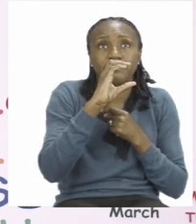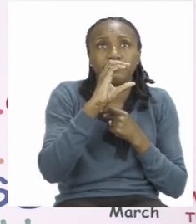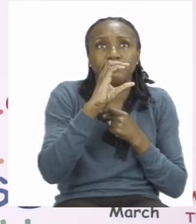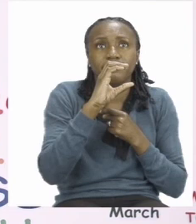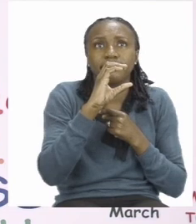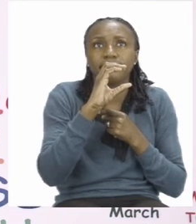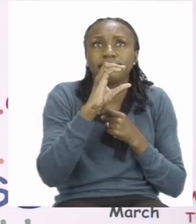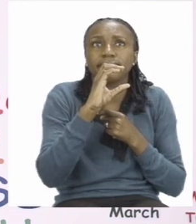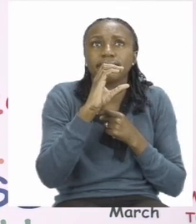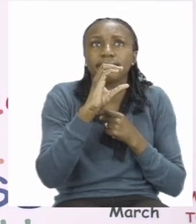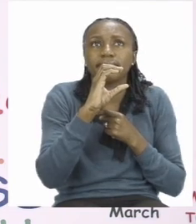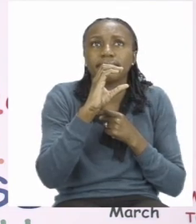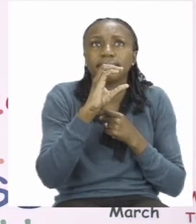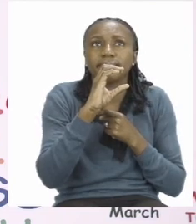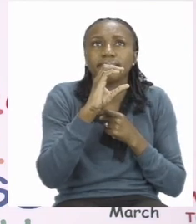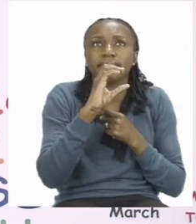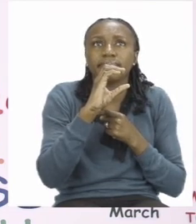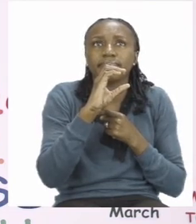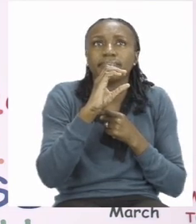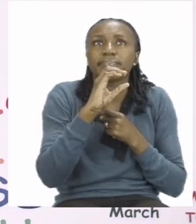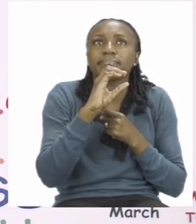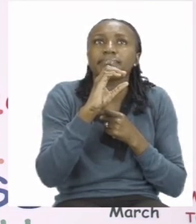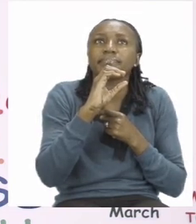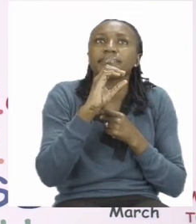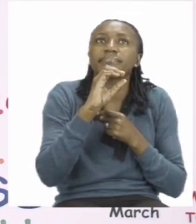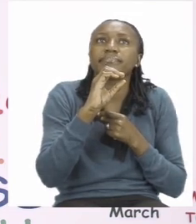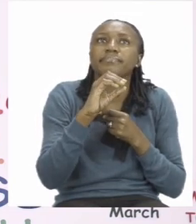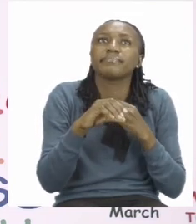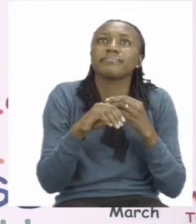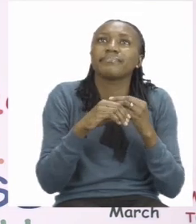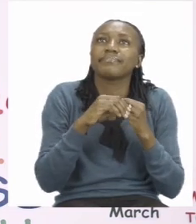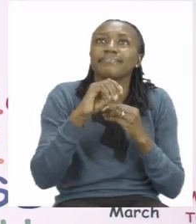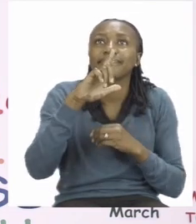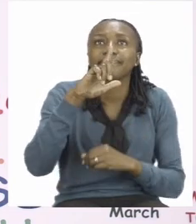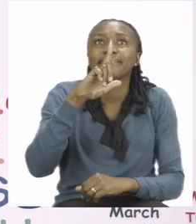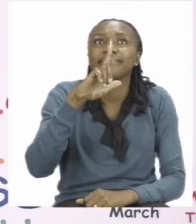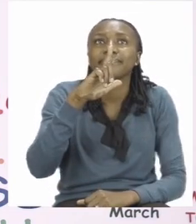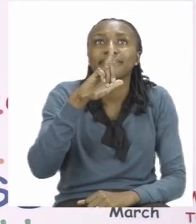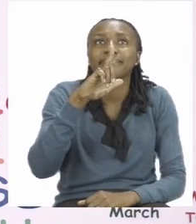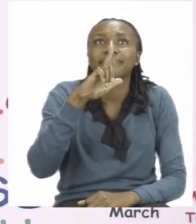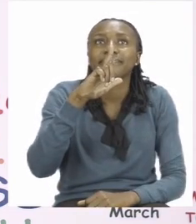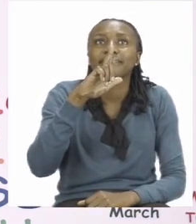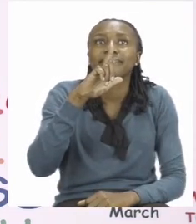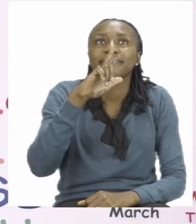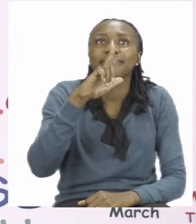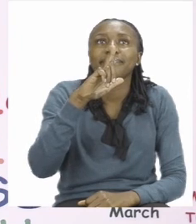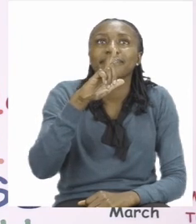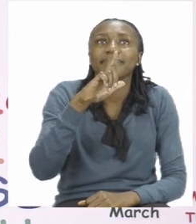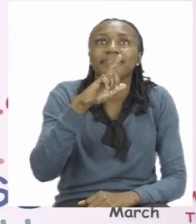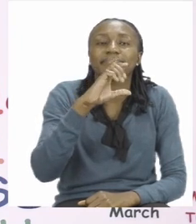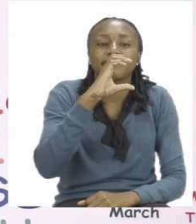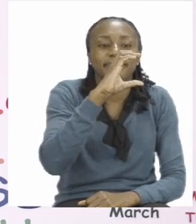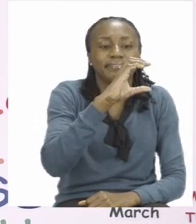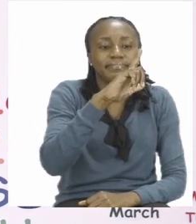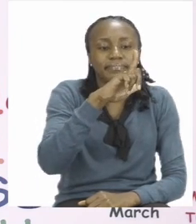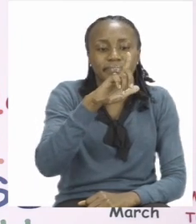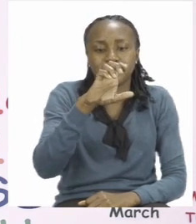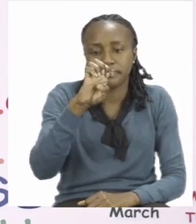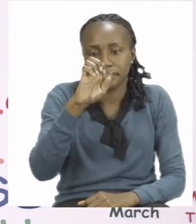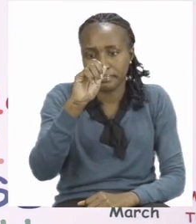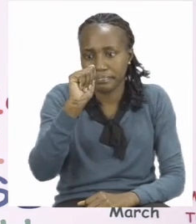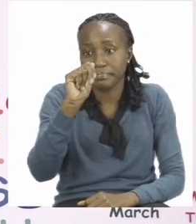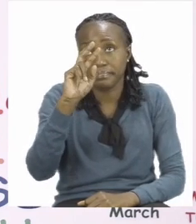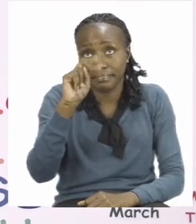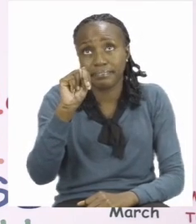this week. So we're going to fill in the missing sound. Then we have the word